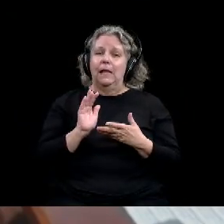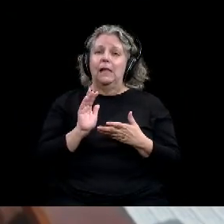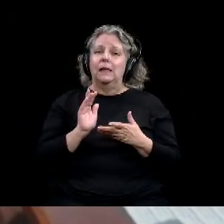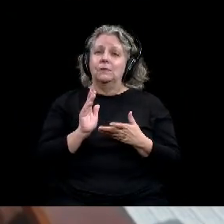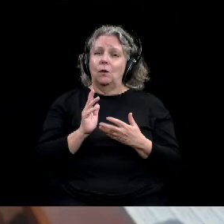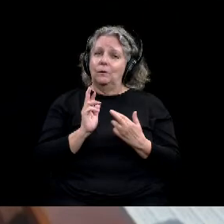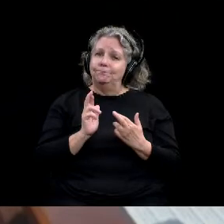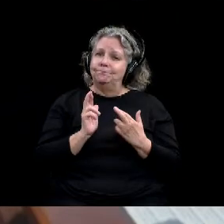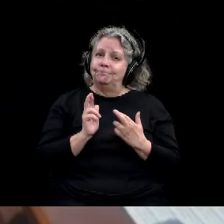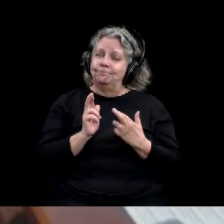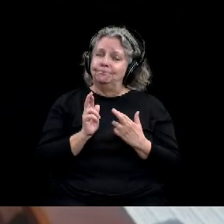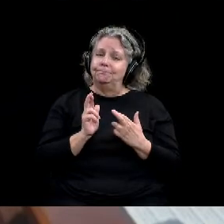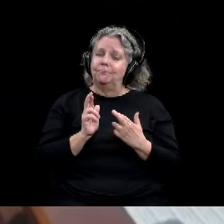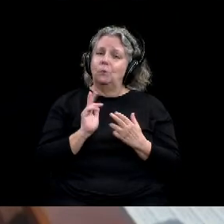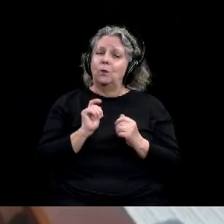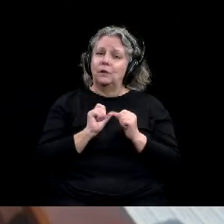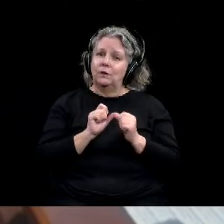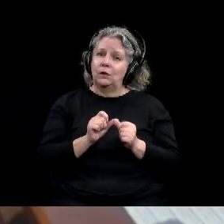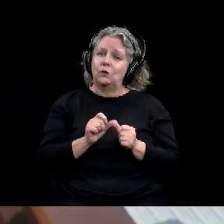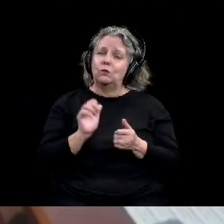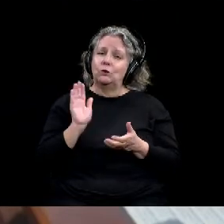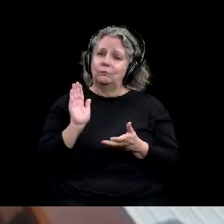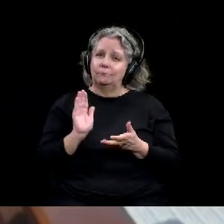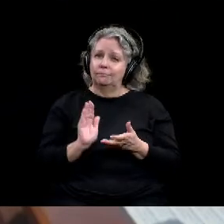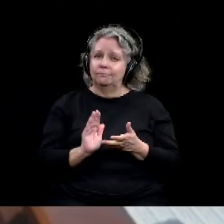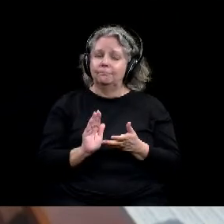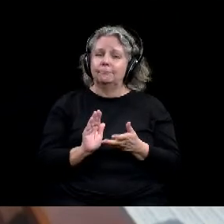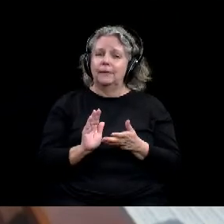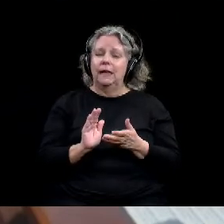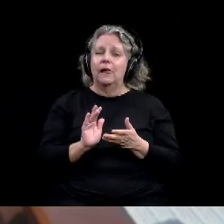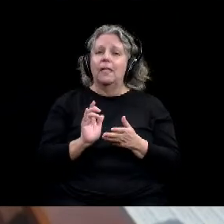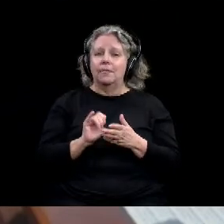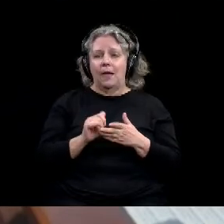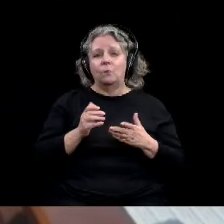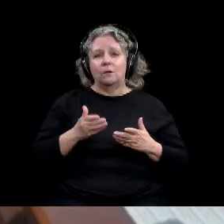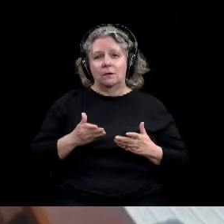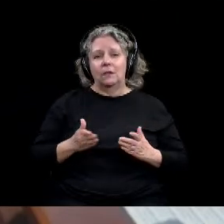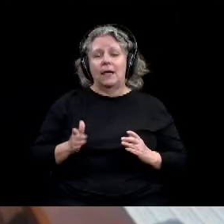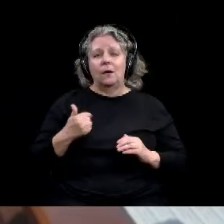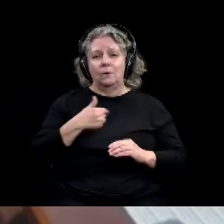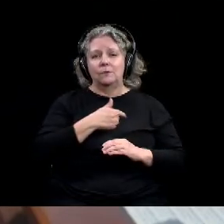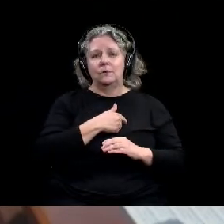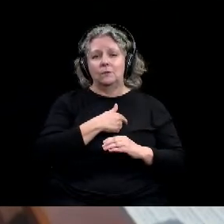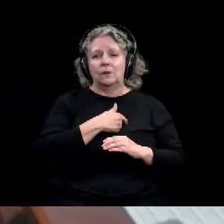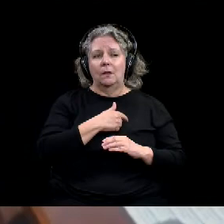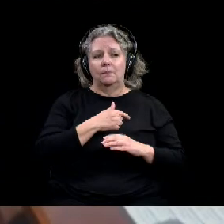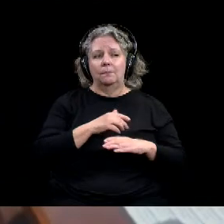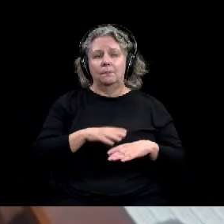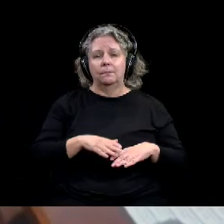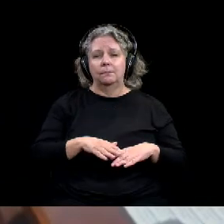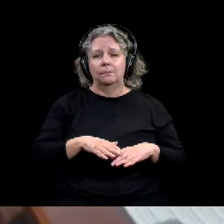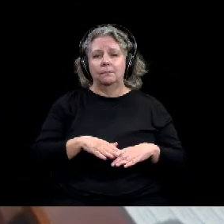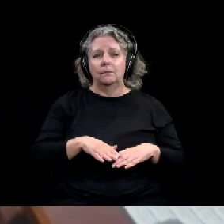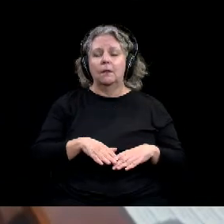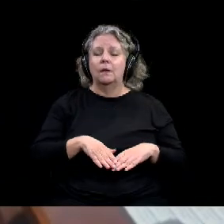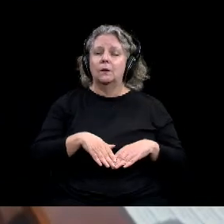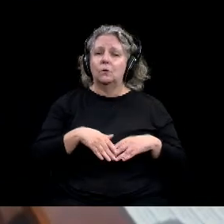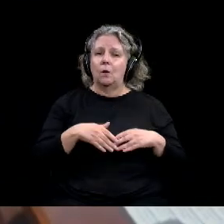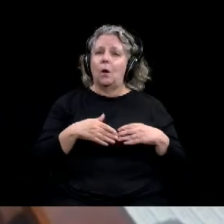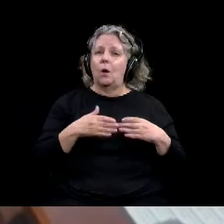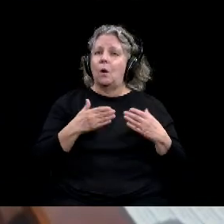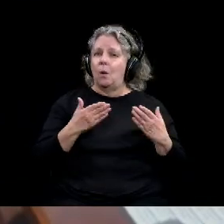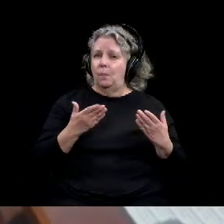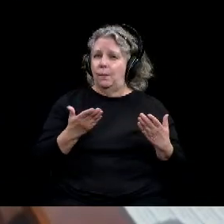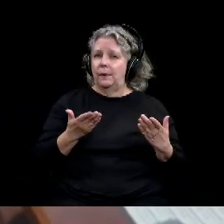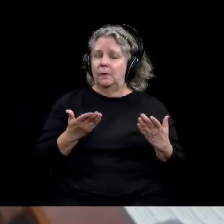us to open up some. Our overall hospital capacity is still over 100% and has